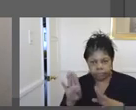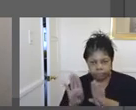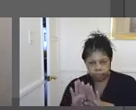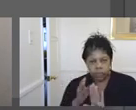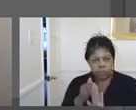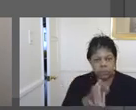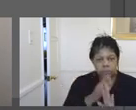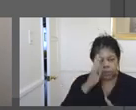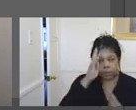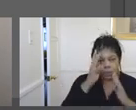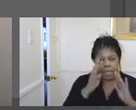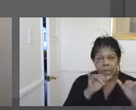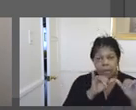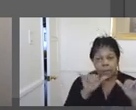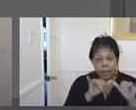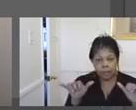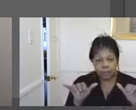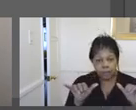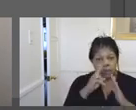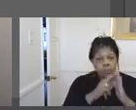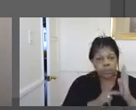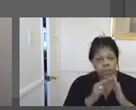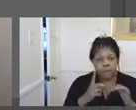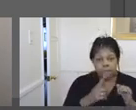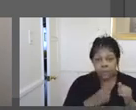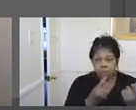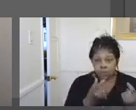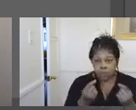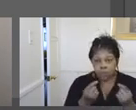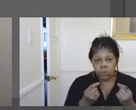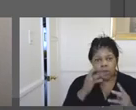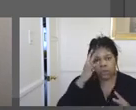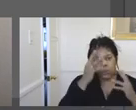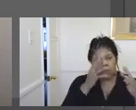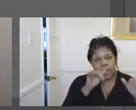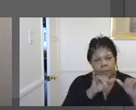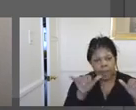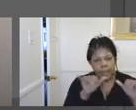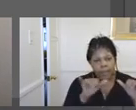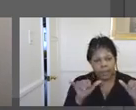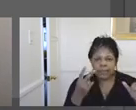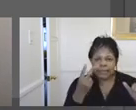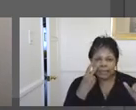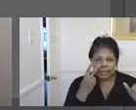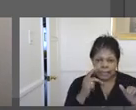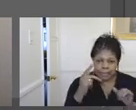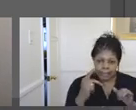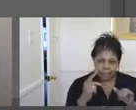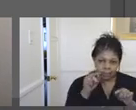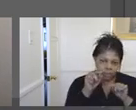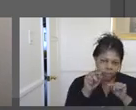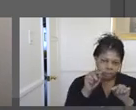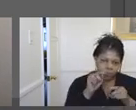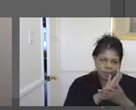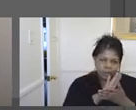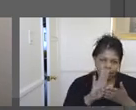have to create patterns. And these are nice little, you know, flat 2D illustrations. Now I can